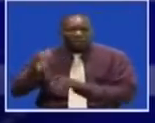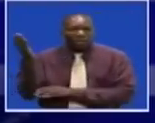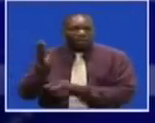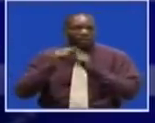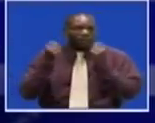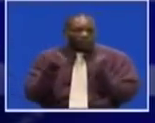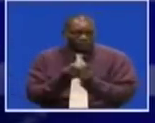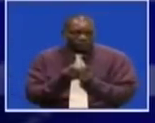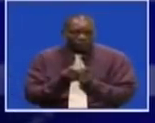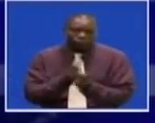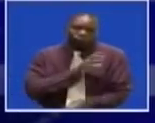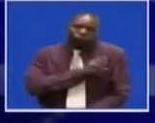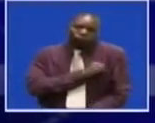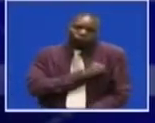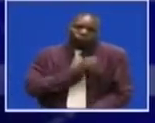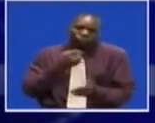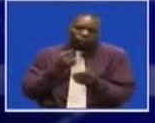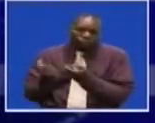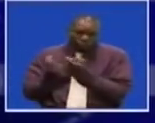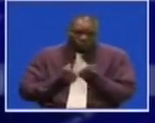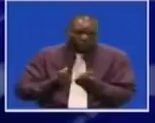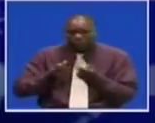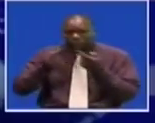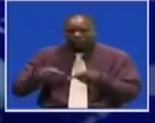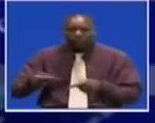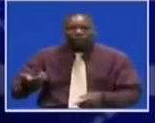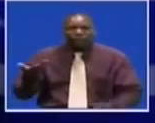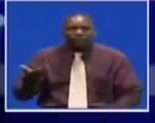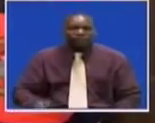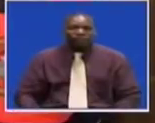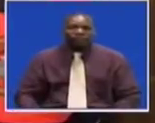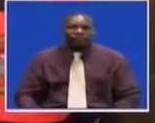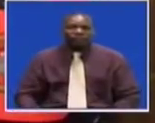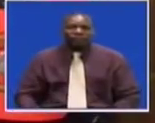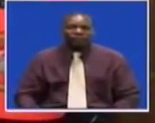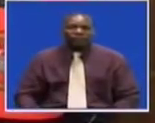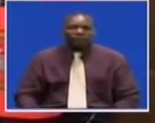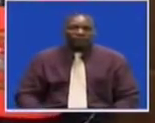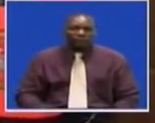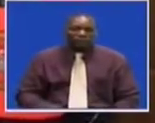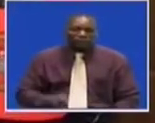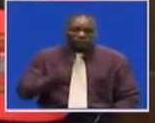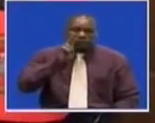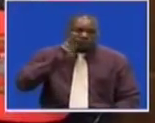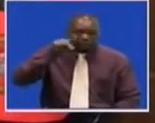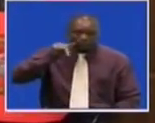for enduring the situation in Sesheke. Kalimukwa Victor of UPPZ had